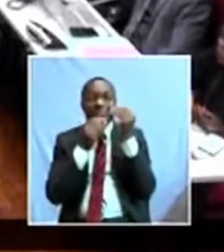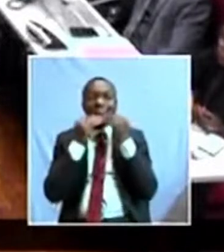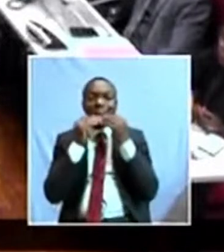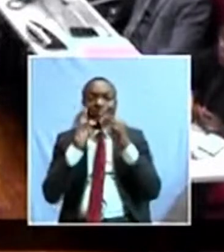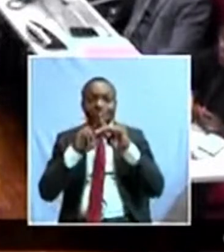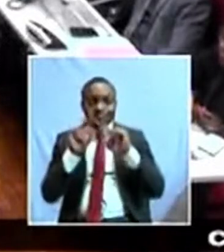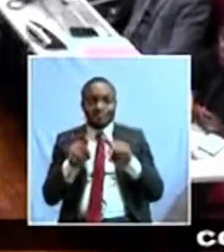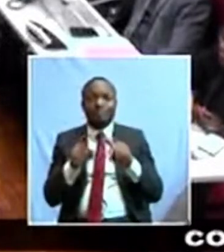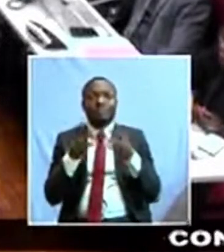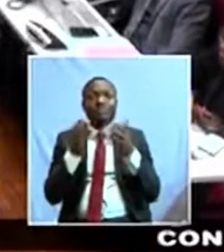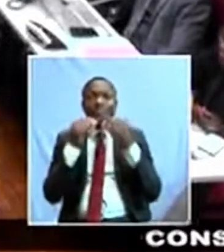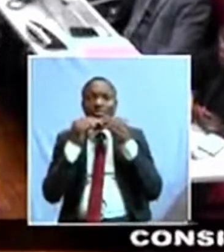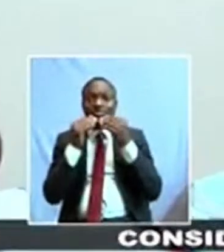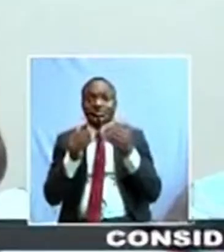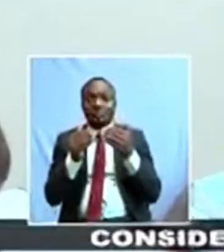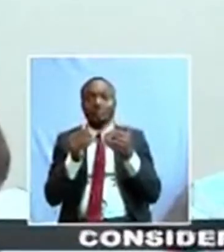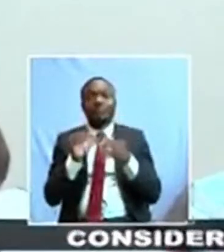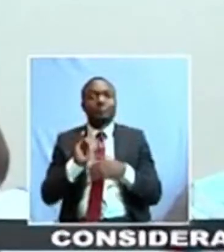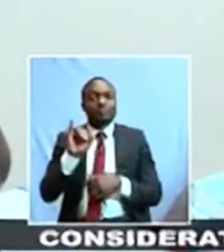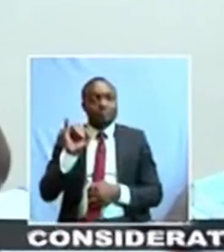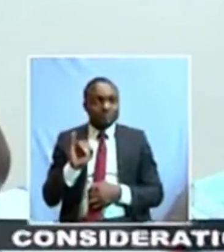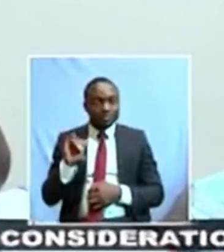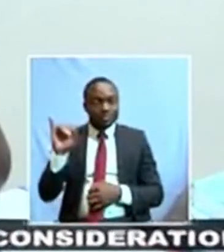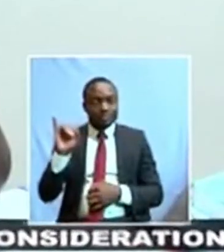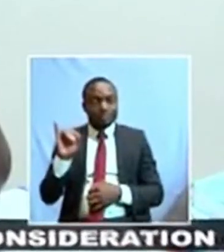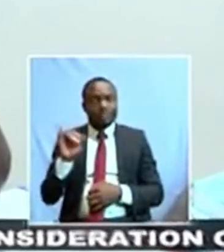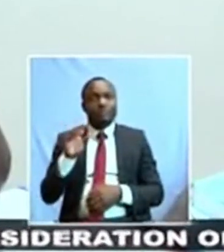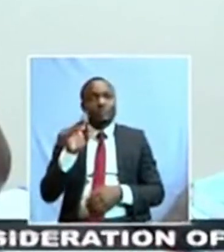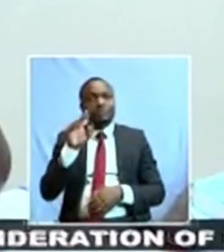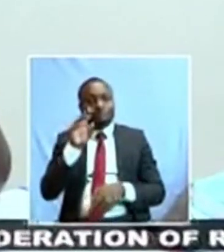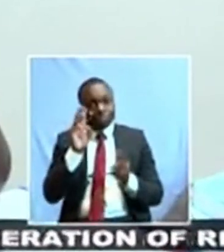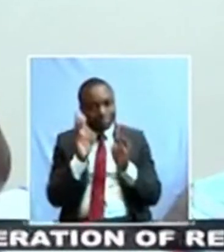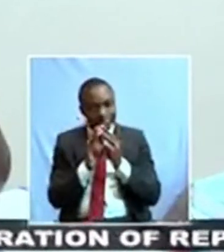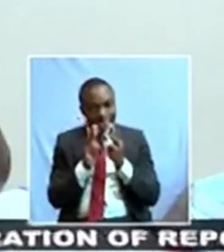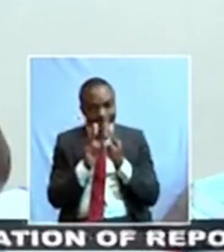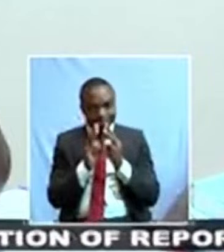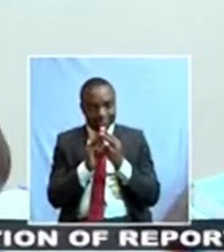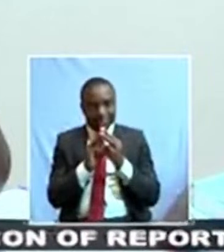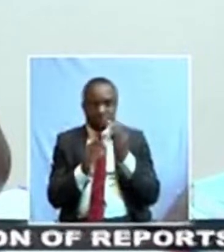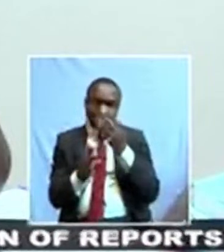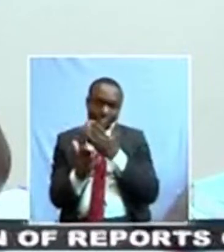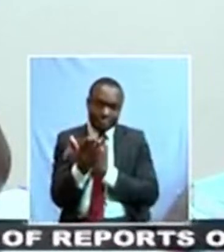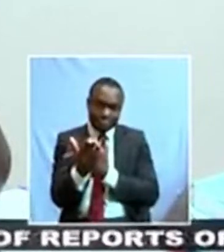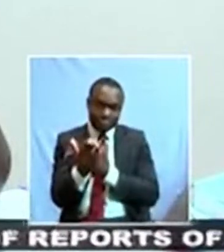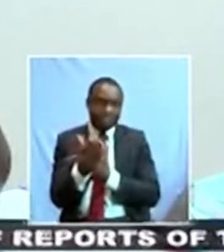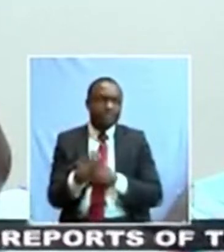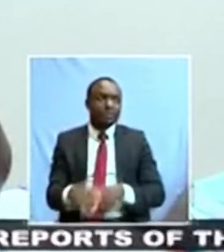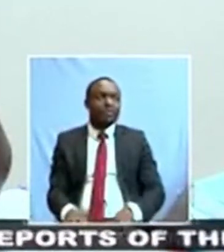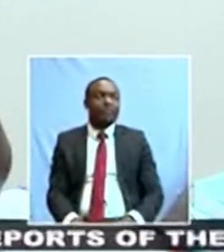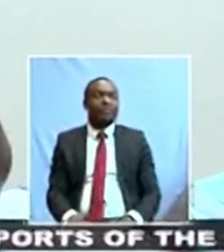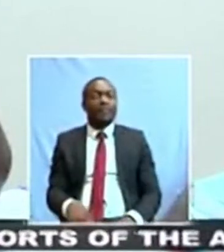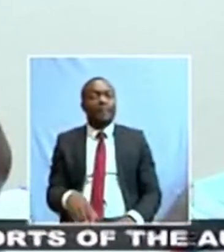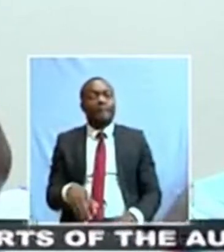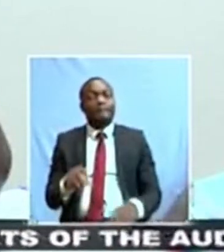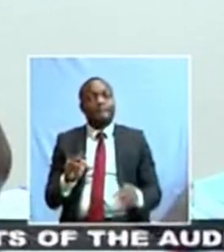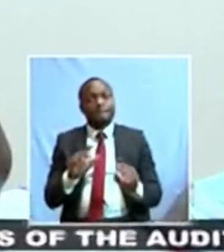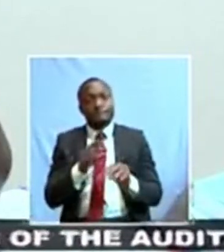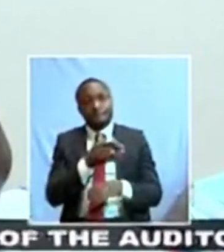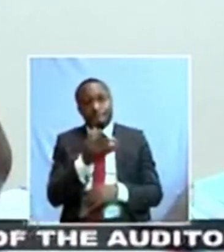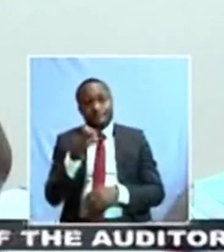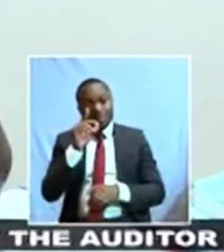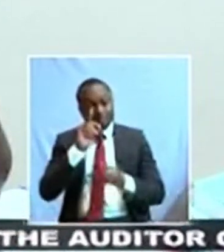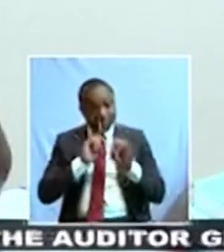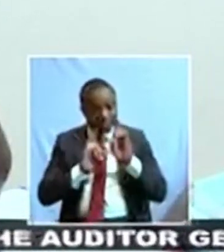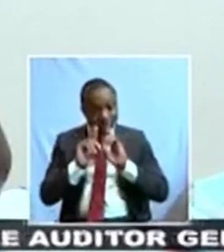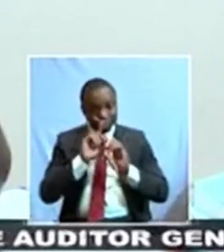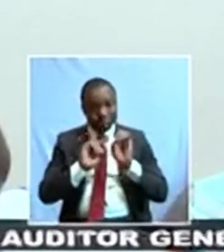actually want to thank you, Itezhi, for our interaction this morning. Our deliberations have